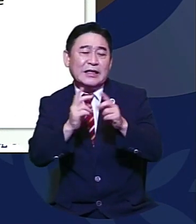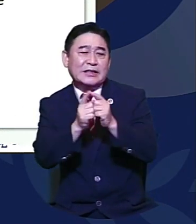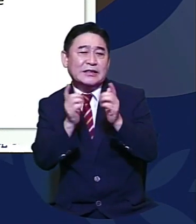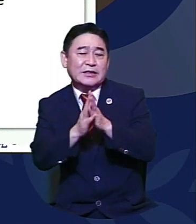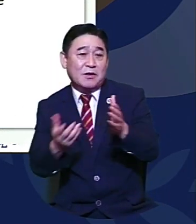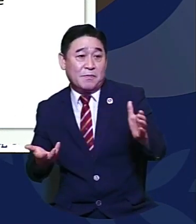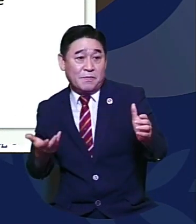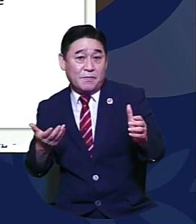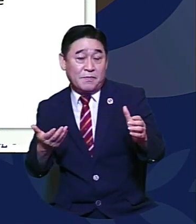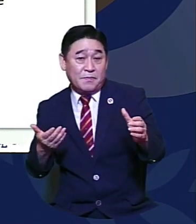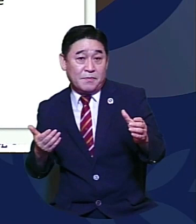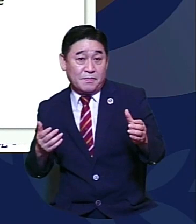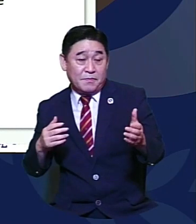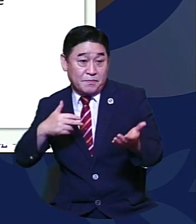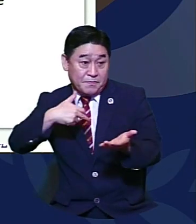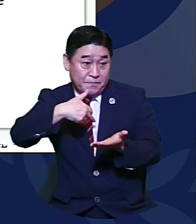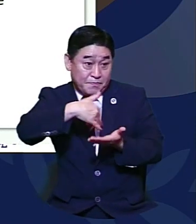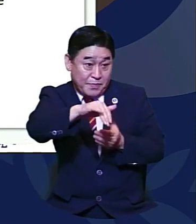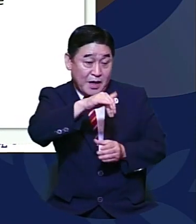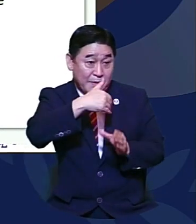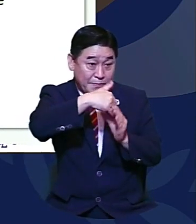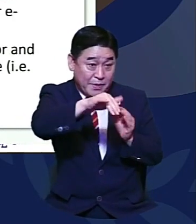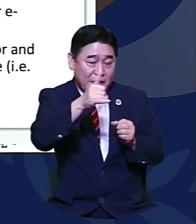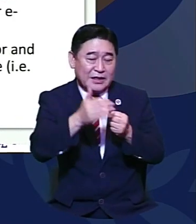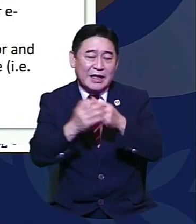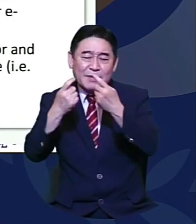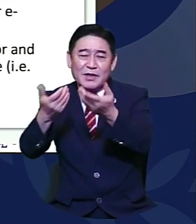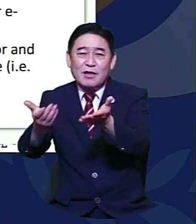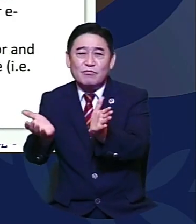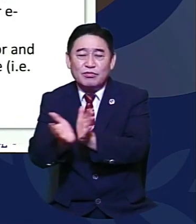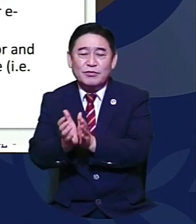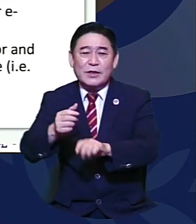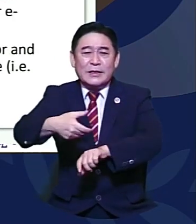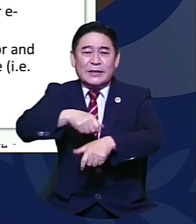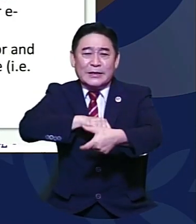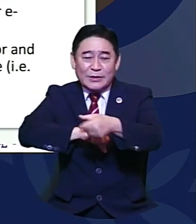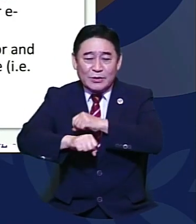the private sector should participate in more actively.